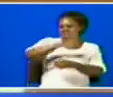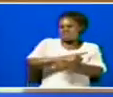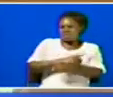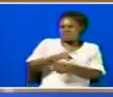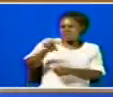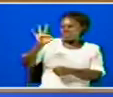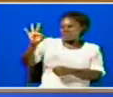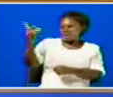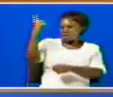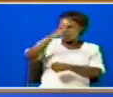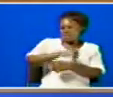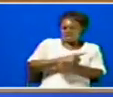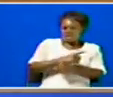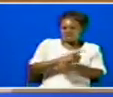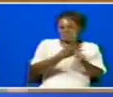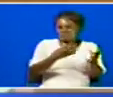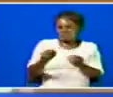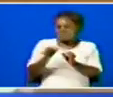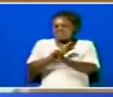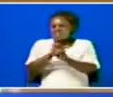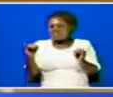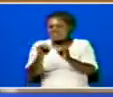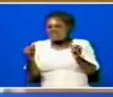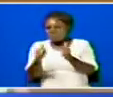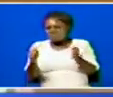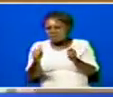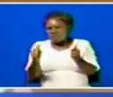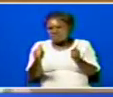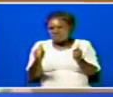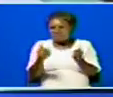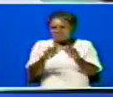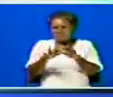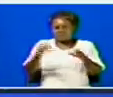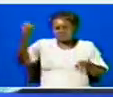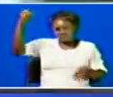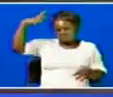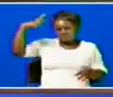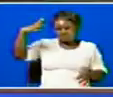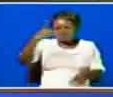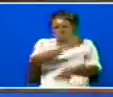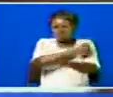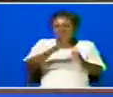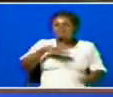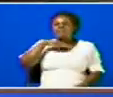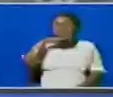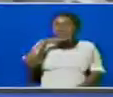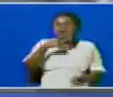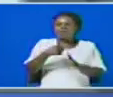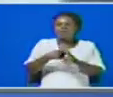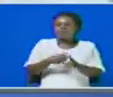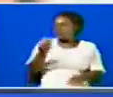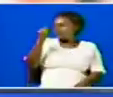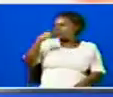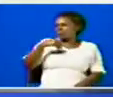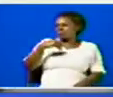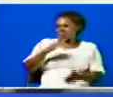siku ya tatu, unaitoa, unaiosha vizuri, alafu unaianika. Dr. Tienu says deaths arising from consumption of